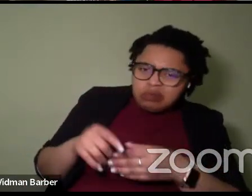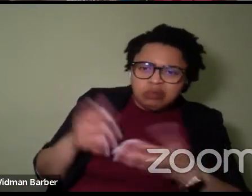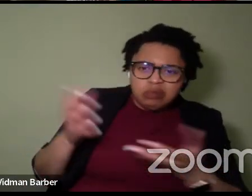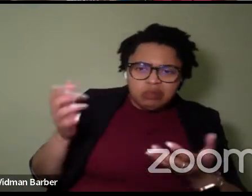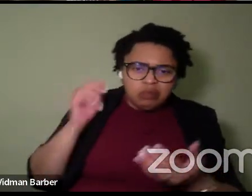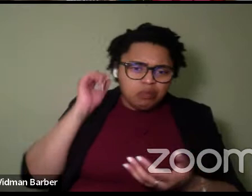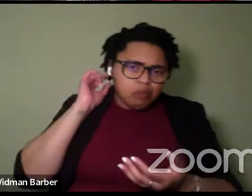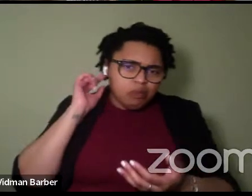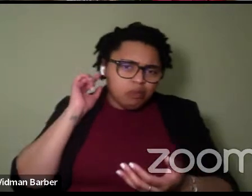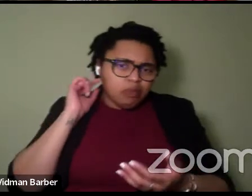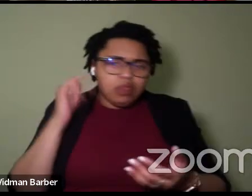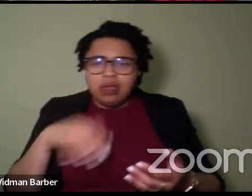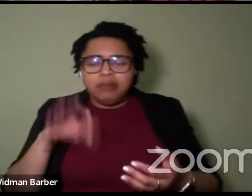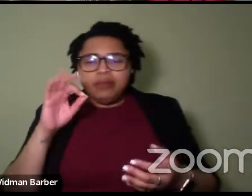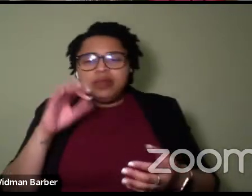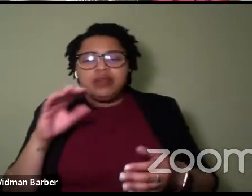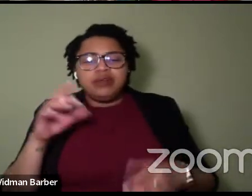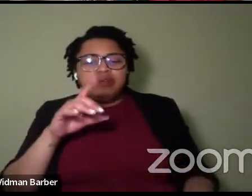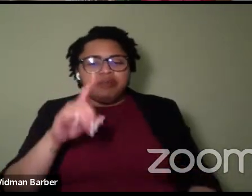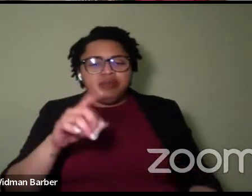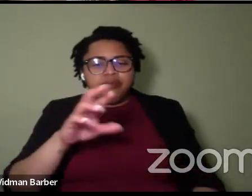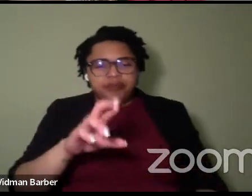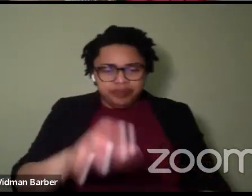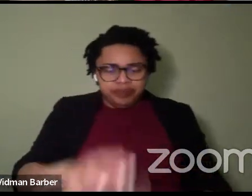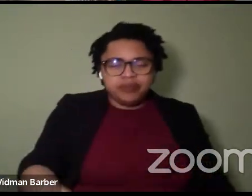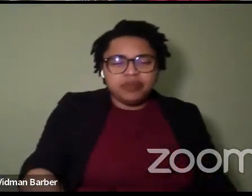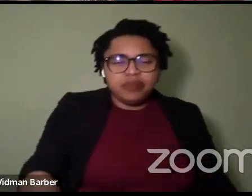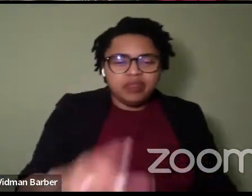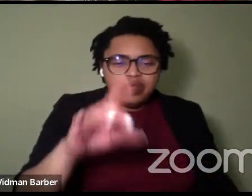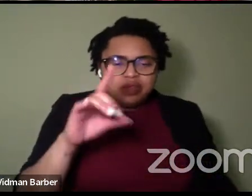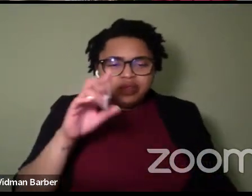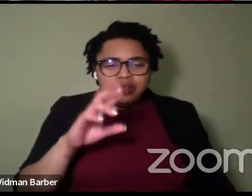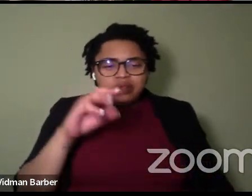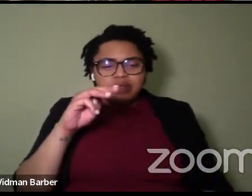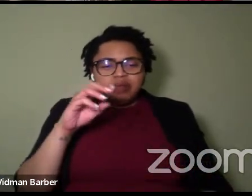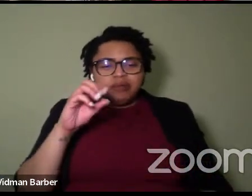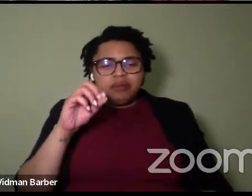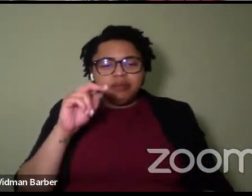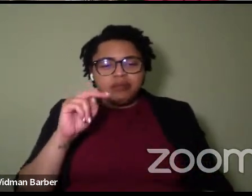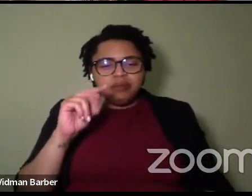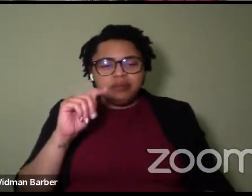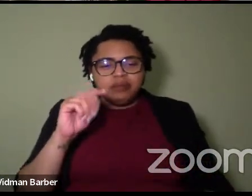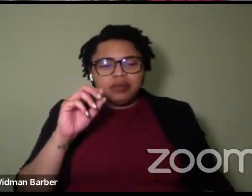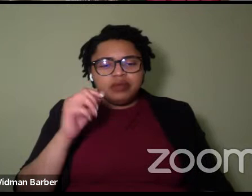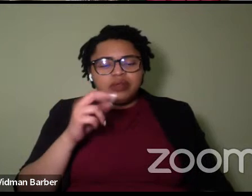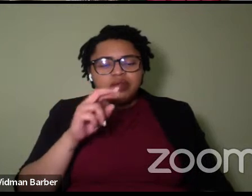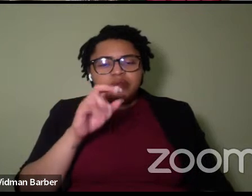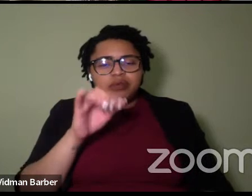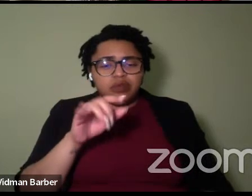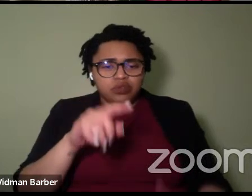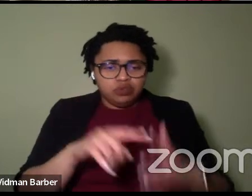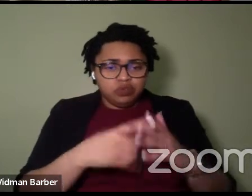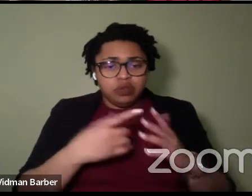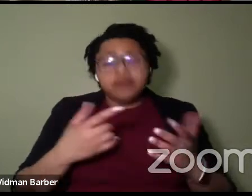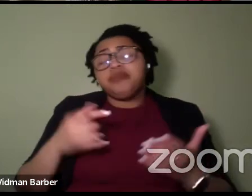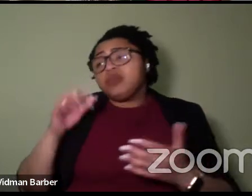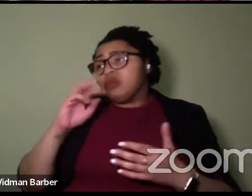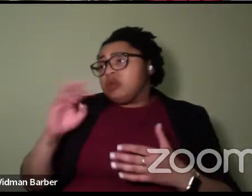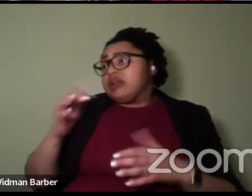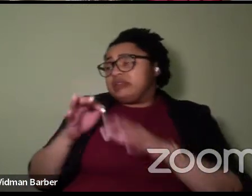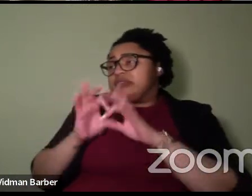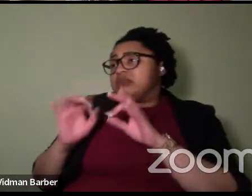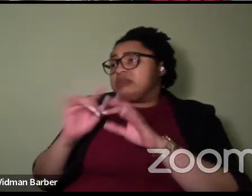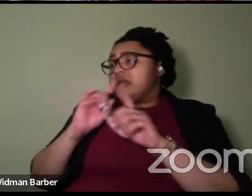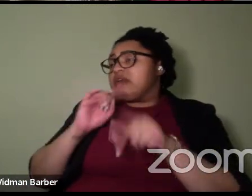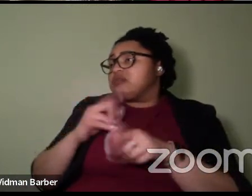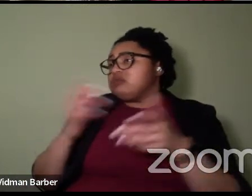I'll pick. Okay, Dr. Montgomery, you start this one. Well, I mean, the simple answer I go to is because we